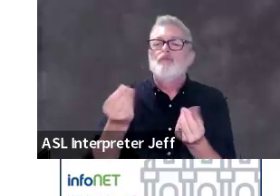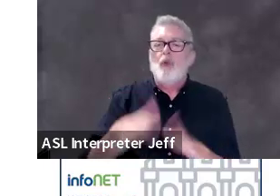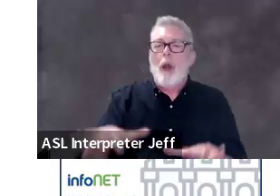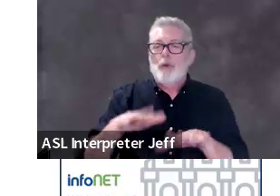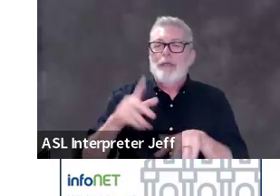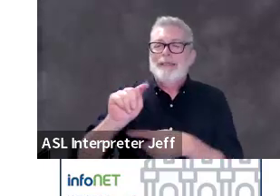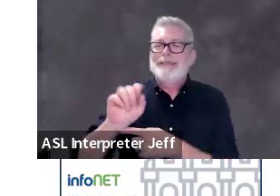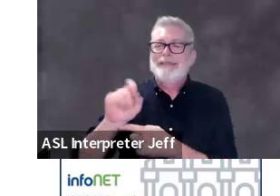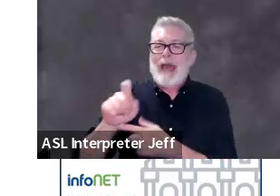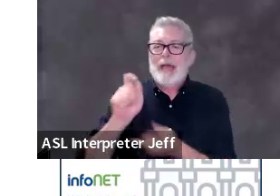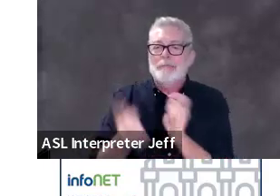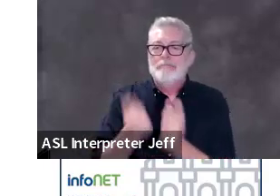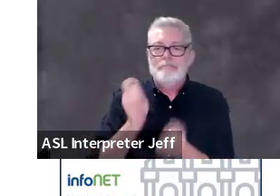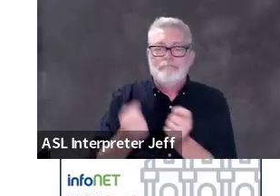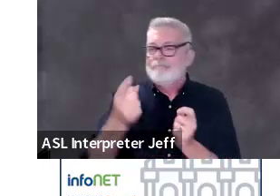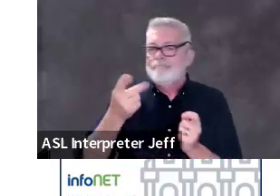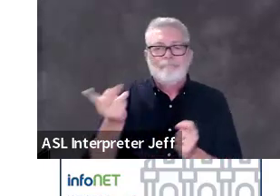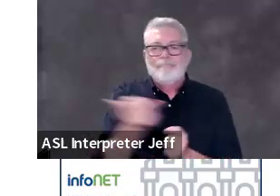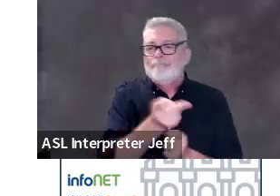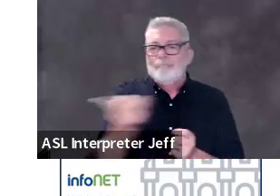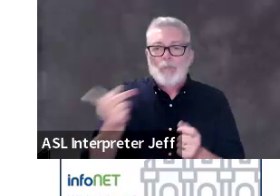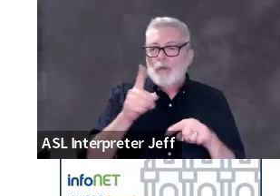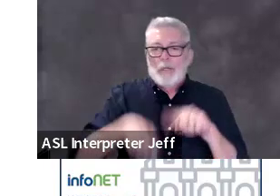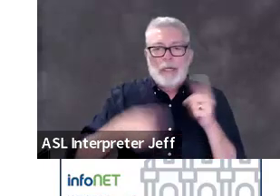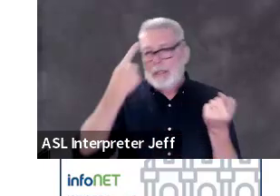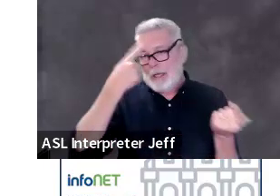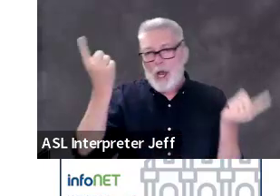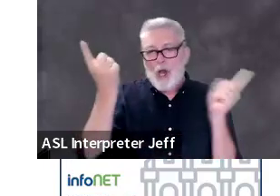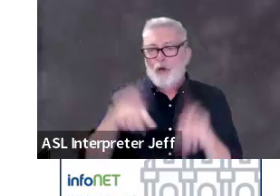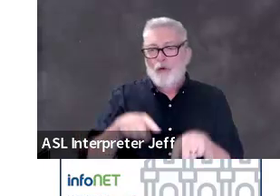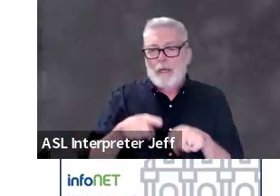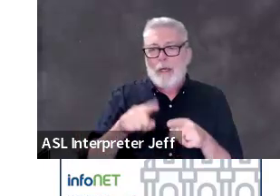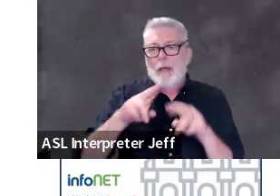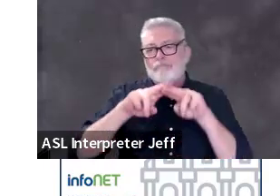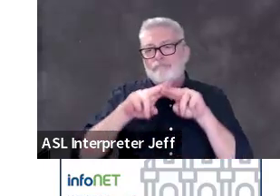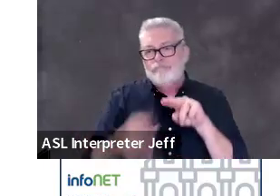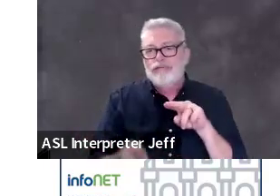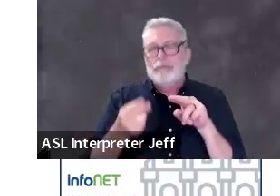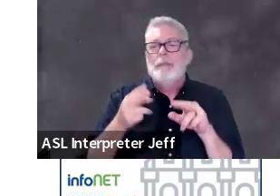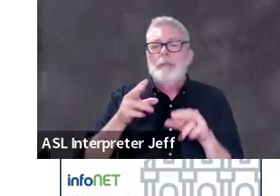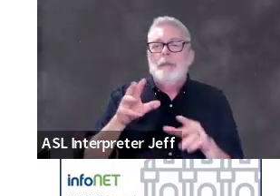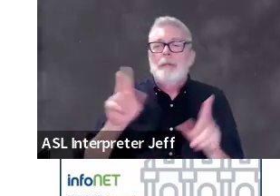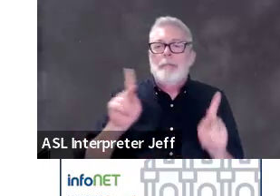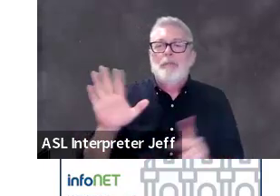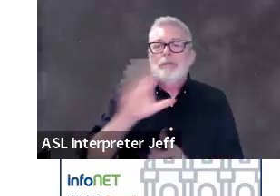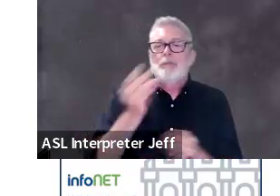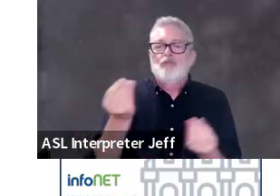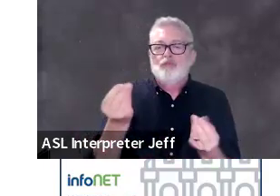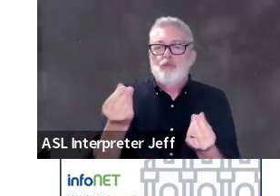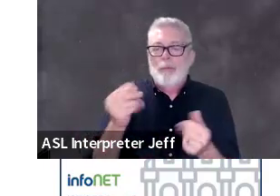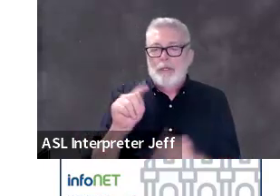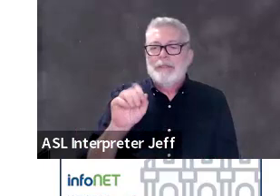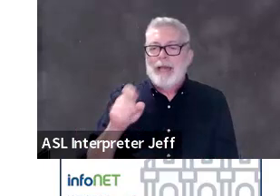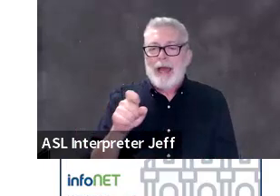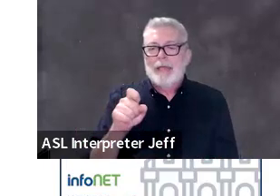So they weren't able to get a deal on lowering people's taxes that they pay on that are based